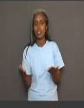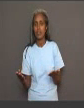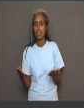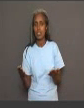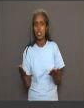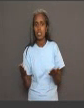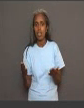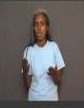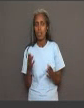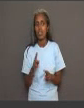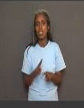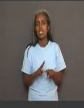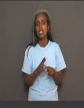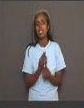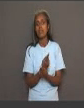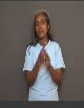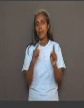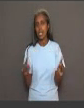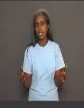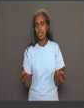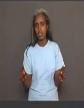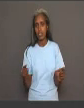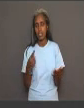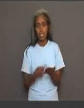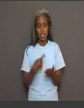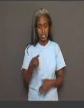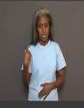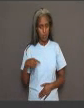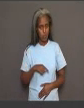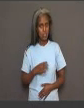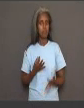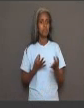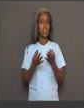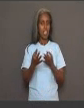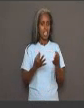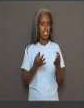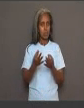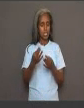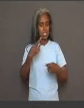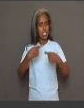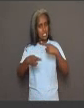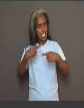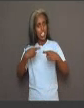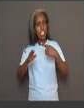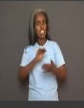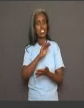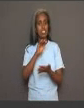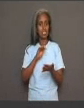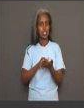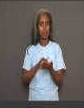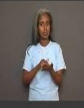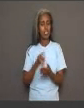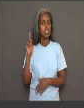2 events are independent, then we express their